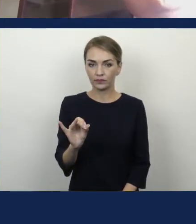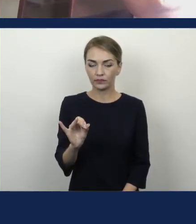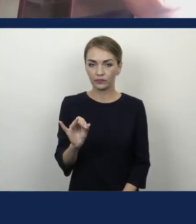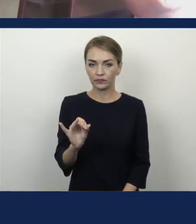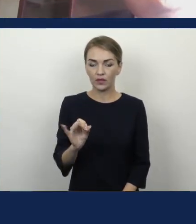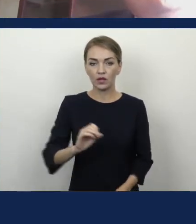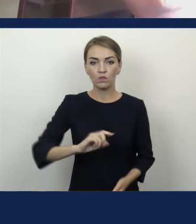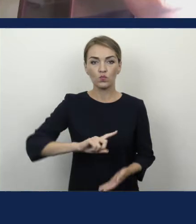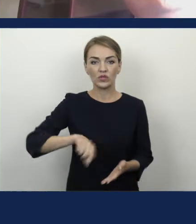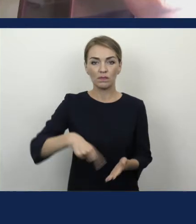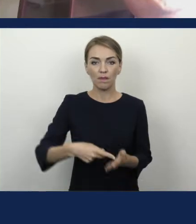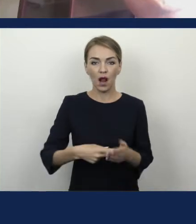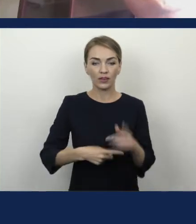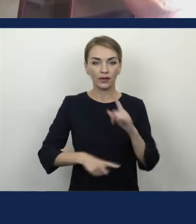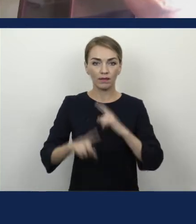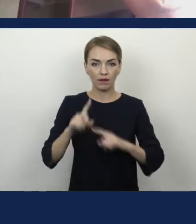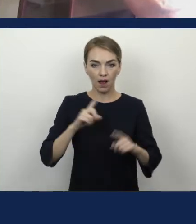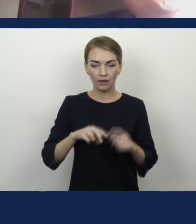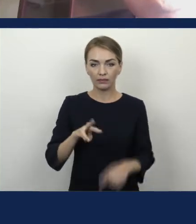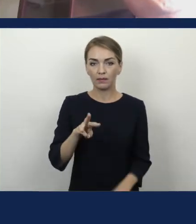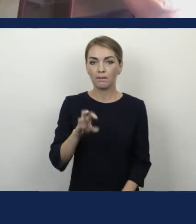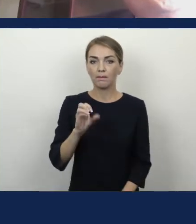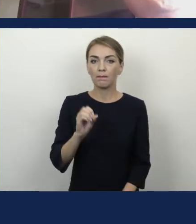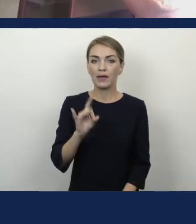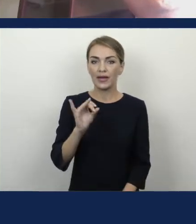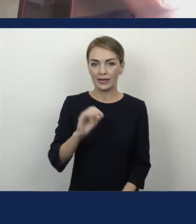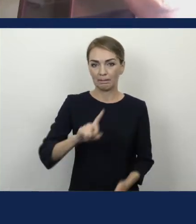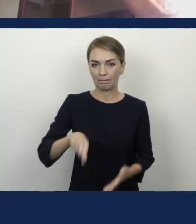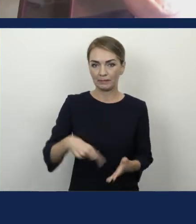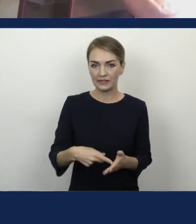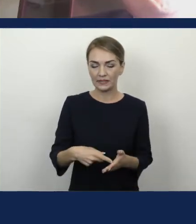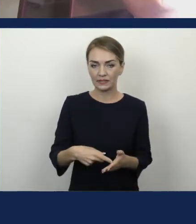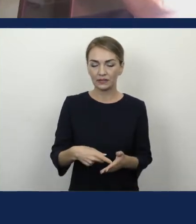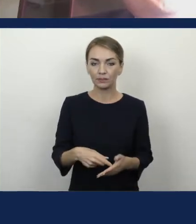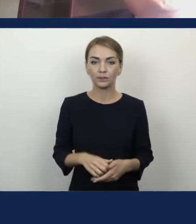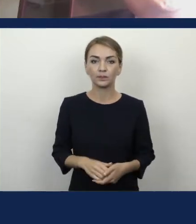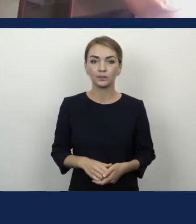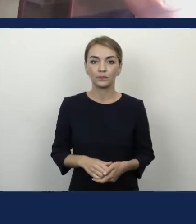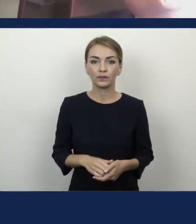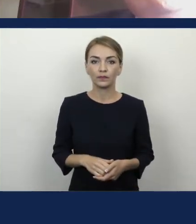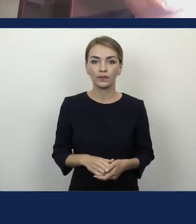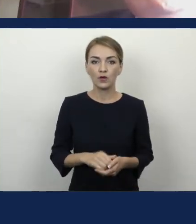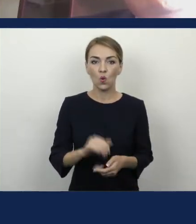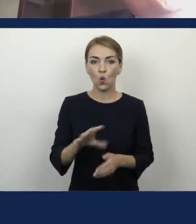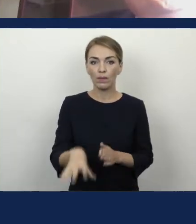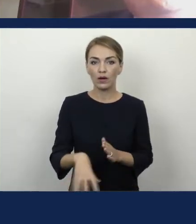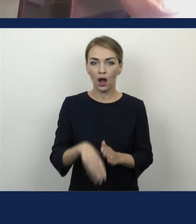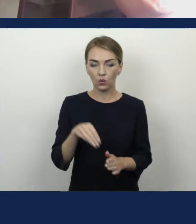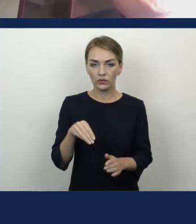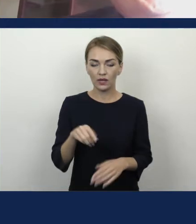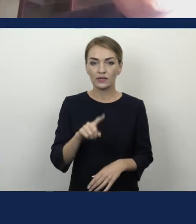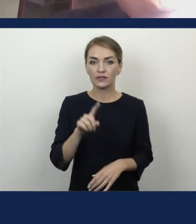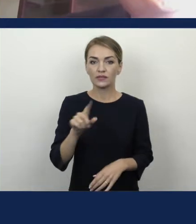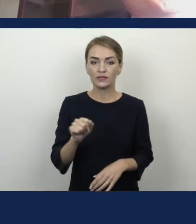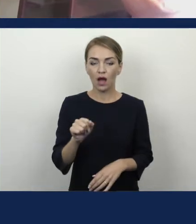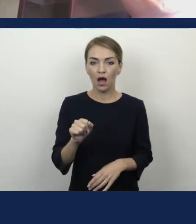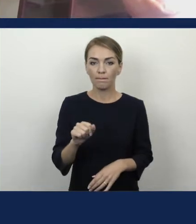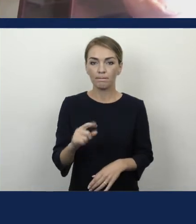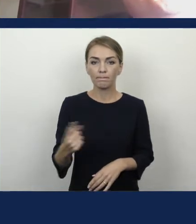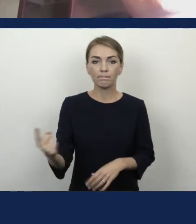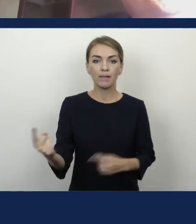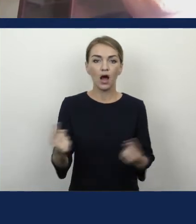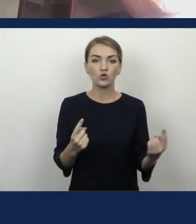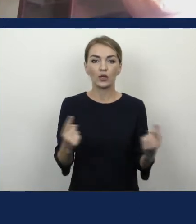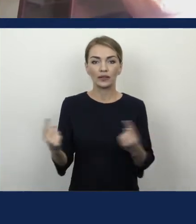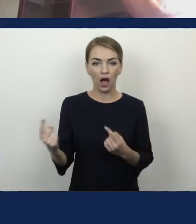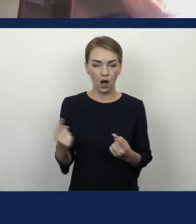elected through a majoritarian system. The elections to the municipality councils and